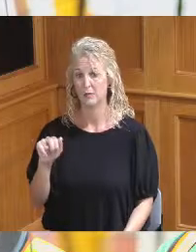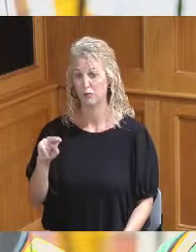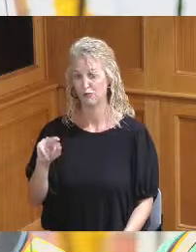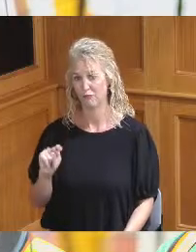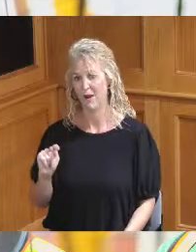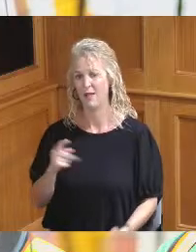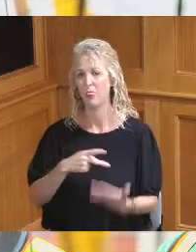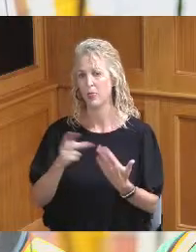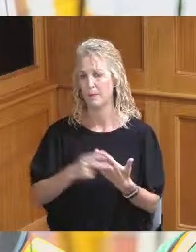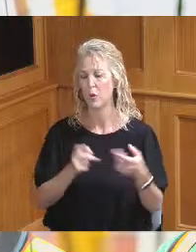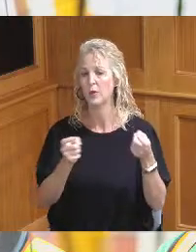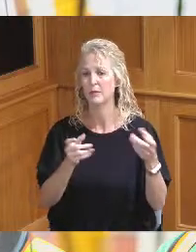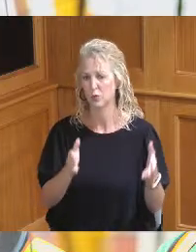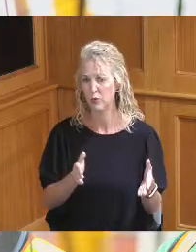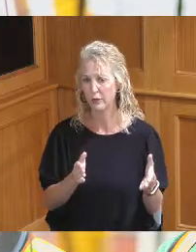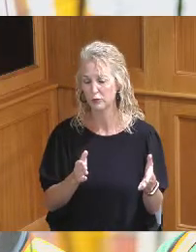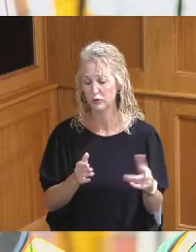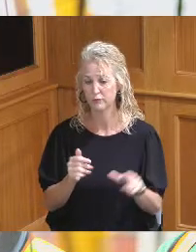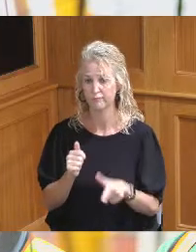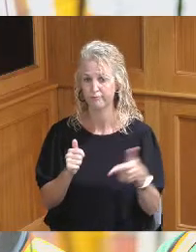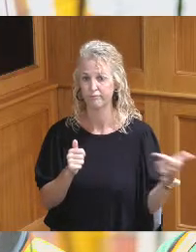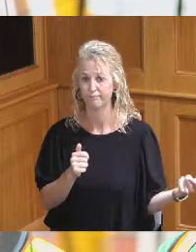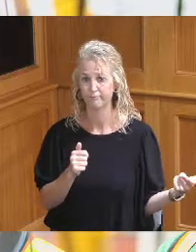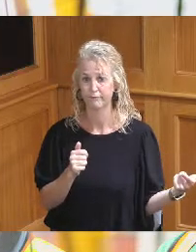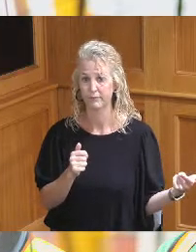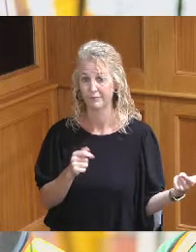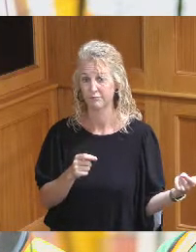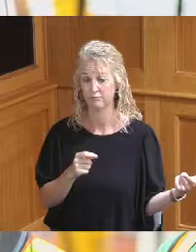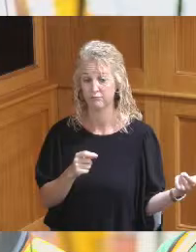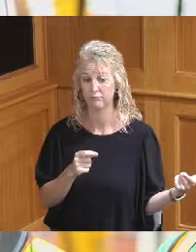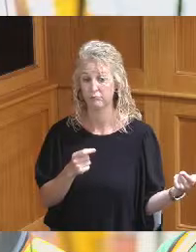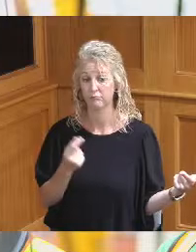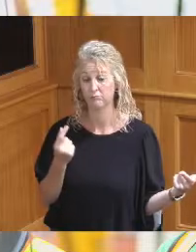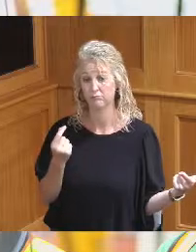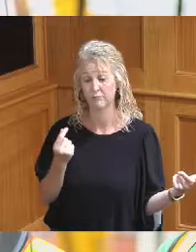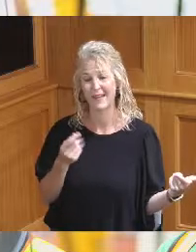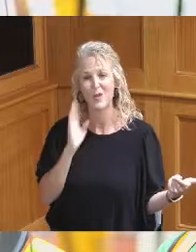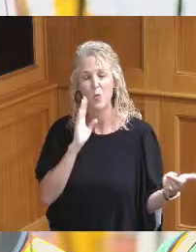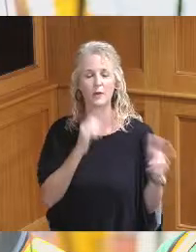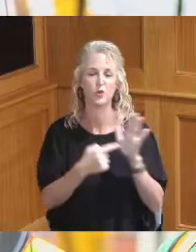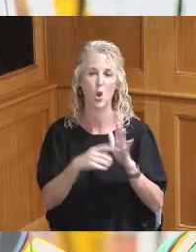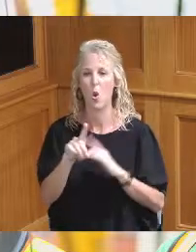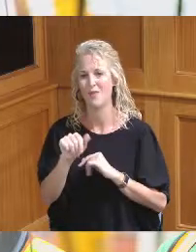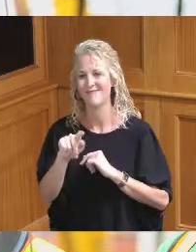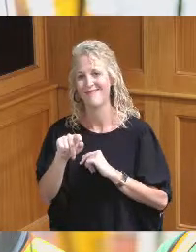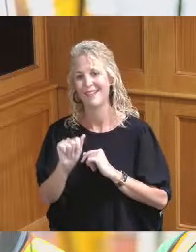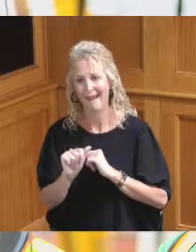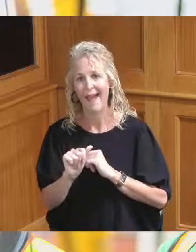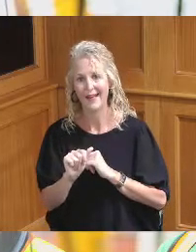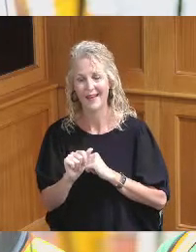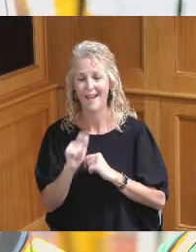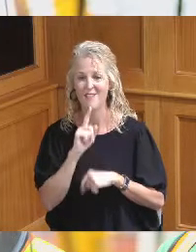Director of Workforce Innovation and Sustainability, to talk about numbers and talk about the data